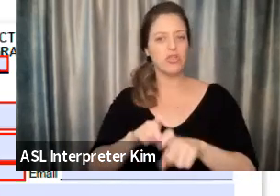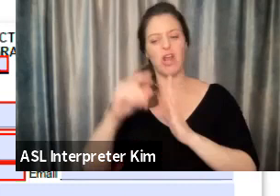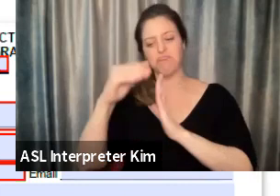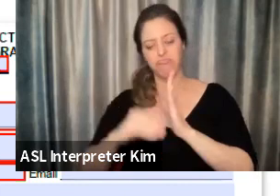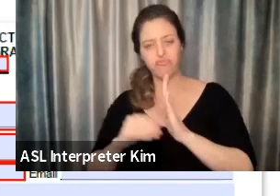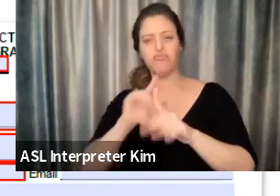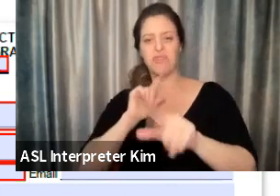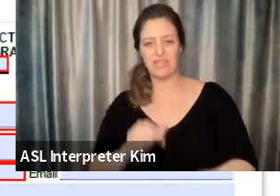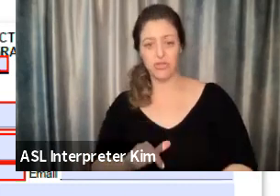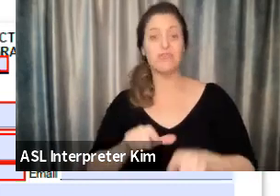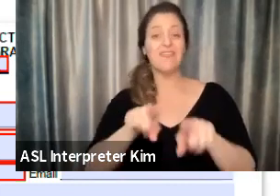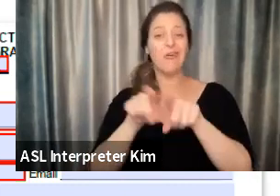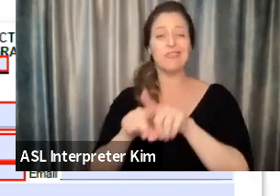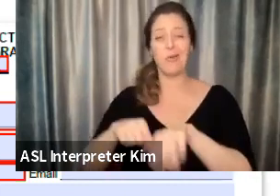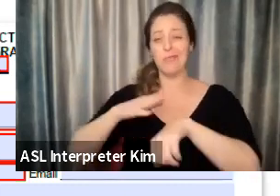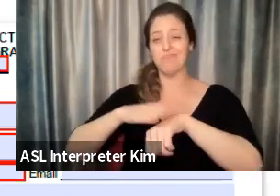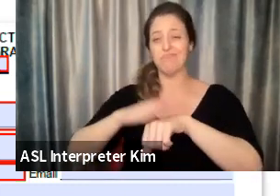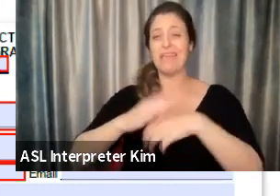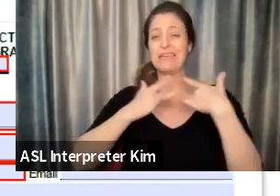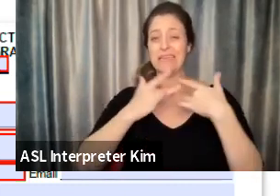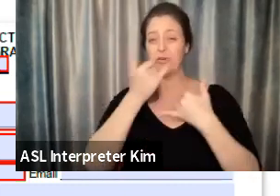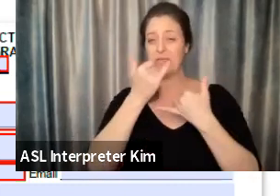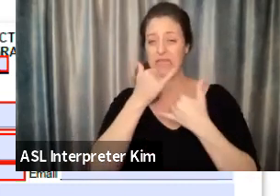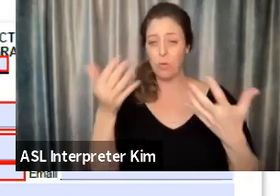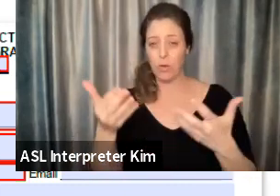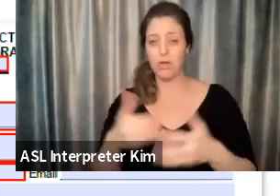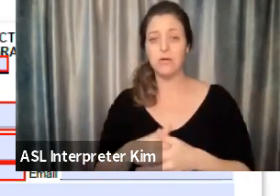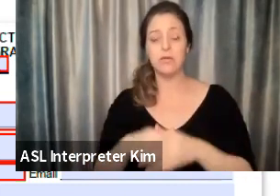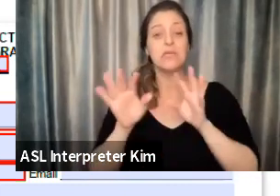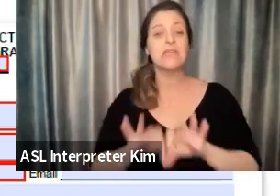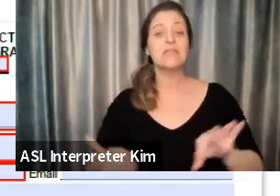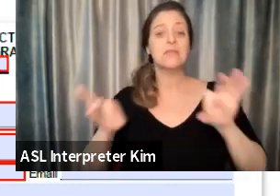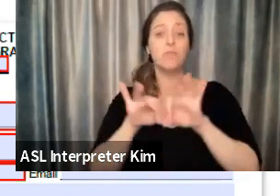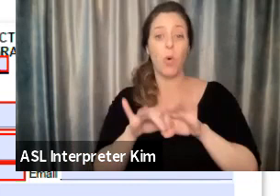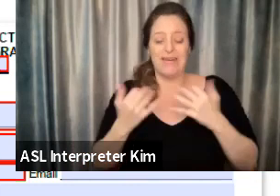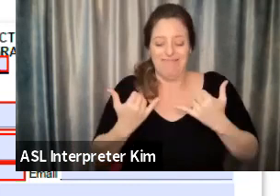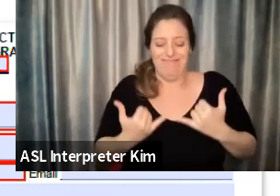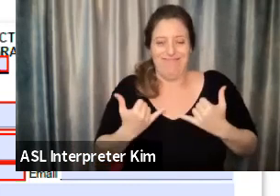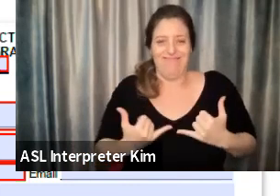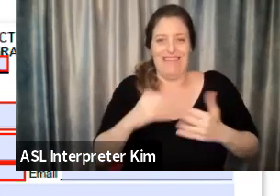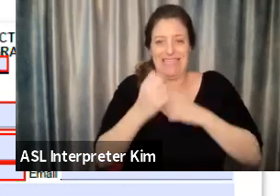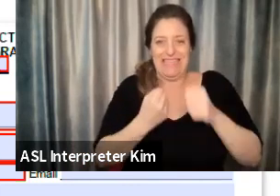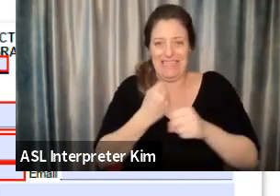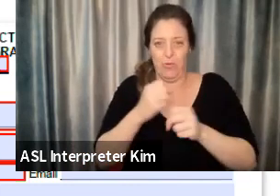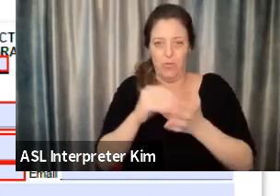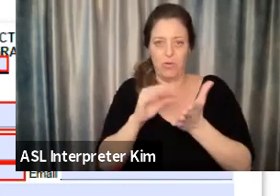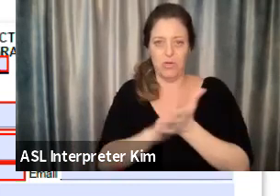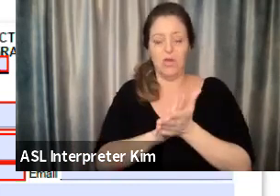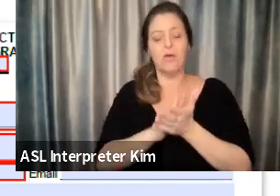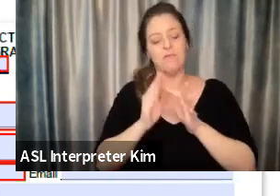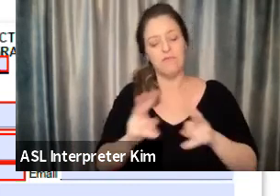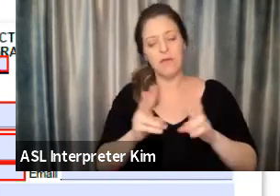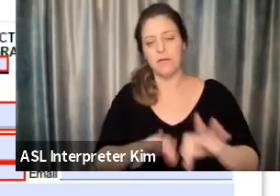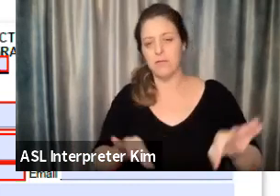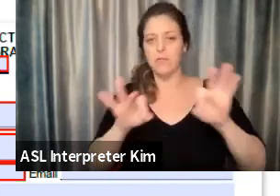of the common mistakes that are made on the application. Make sure you have the current year. That is very important if you're